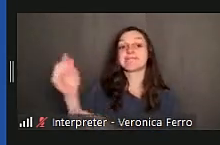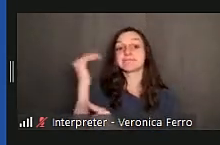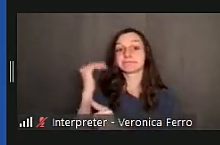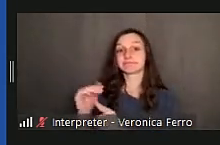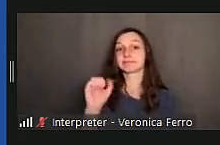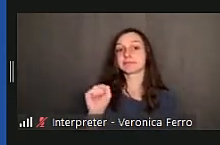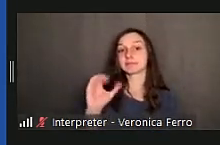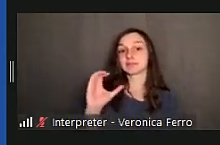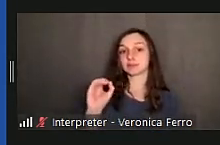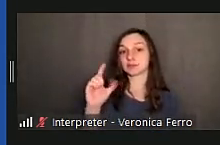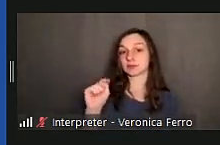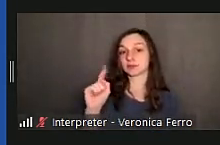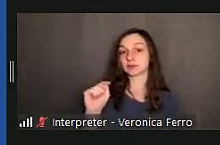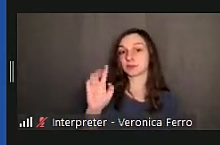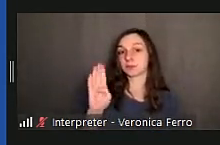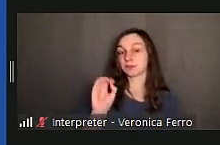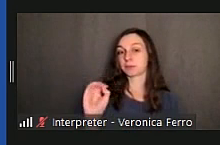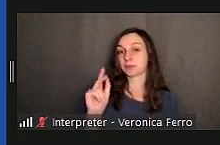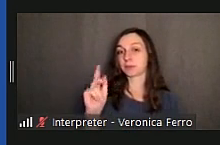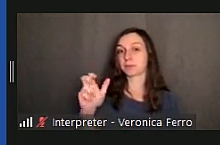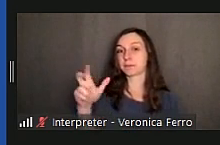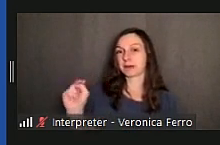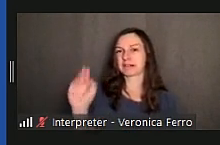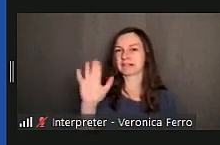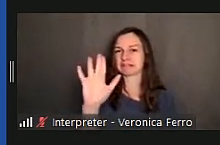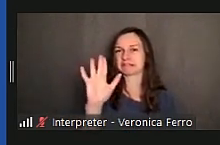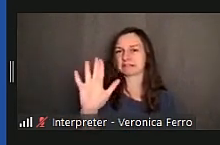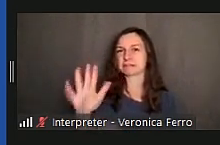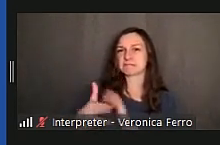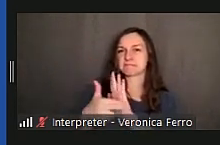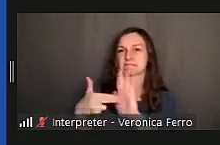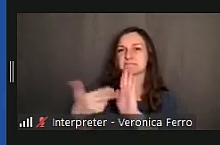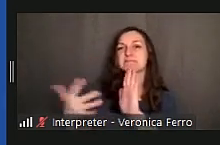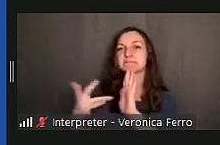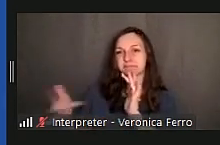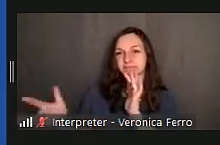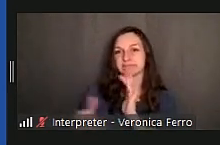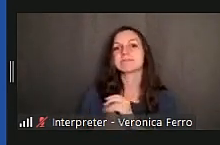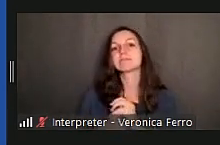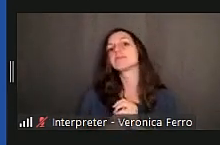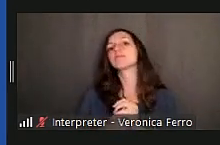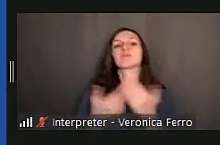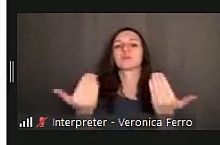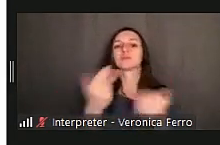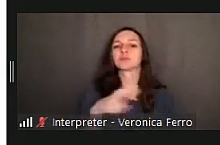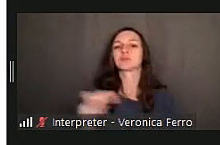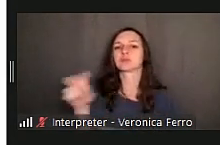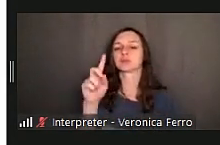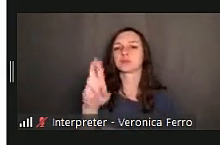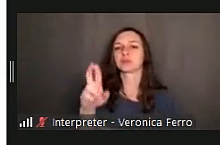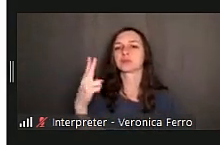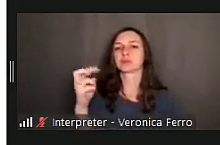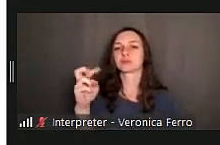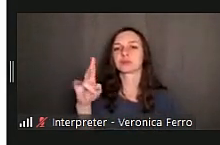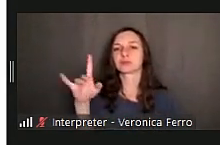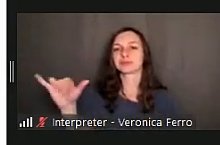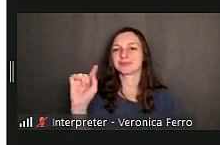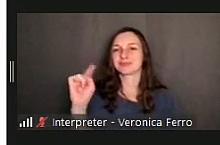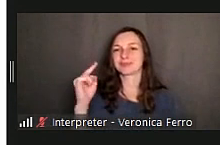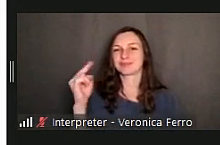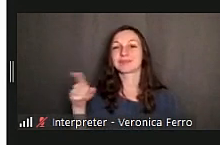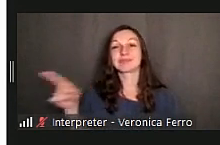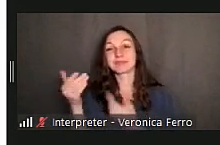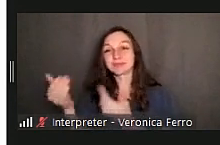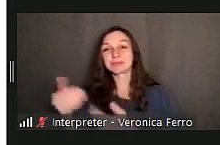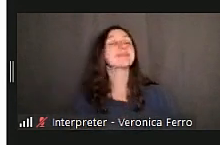COVID-19 incident commander at CDPHE. I'll go ahead and throw it over to Dr. Herlihy to get things started. Great, thank you so much. Good